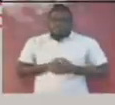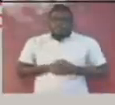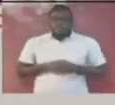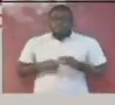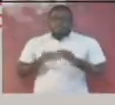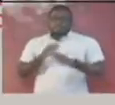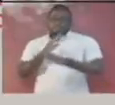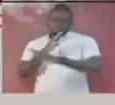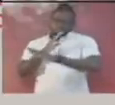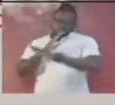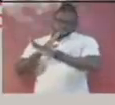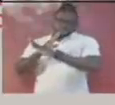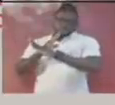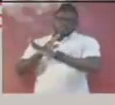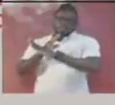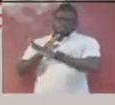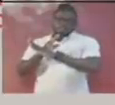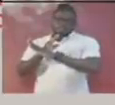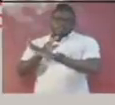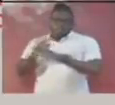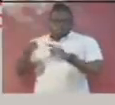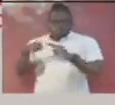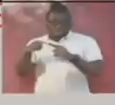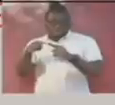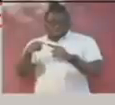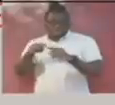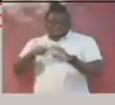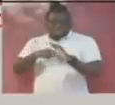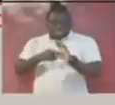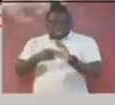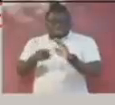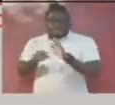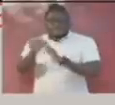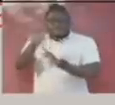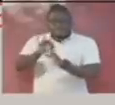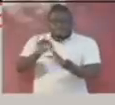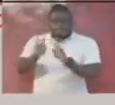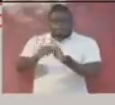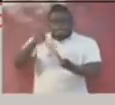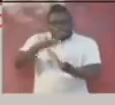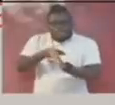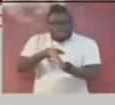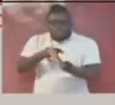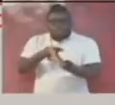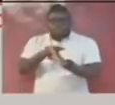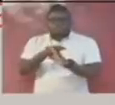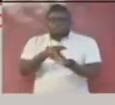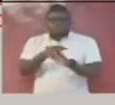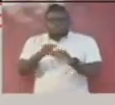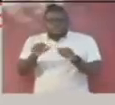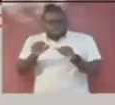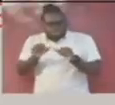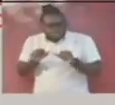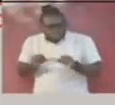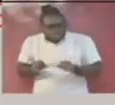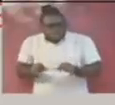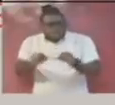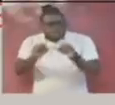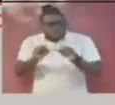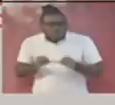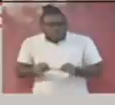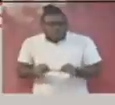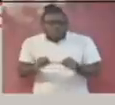do from February, March, and going forward is the vaccination drive to control the virus so